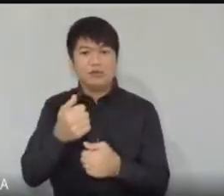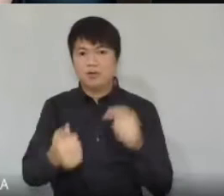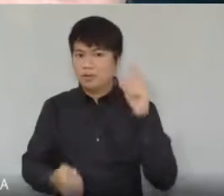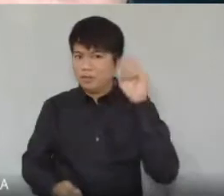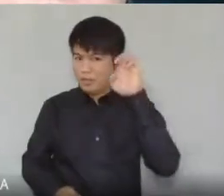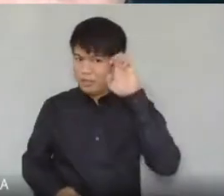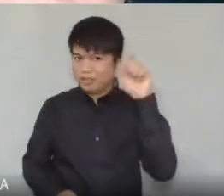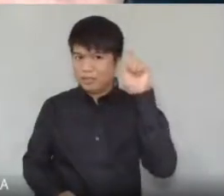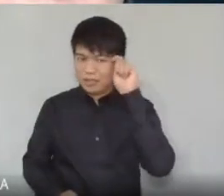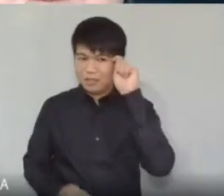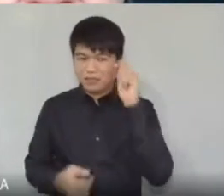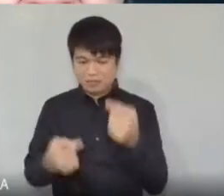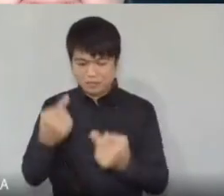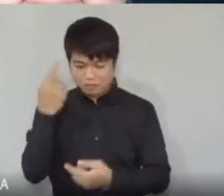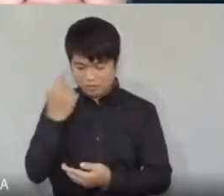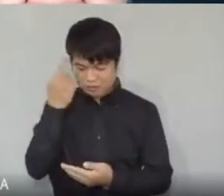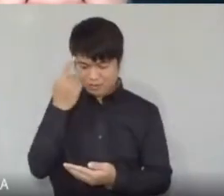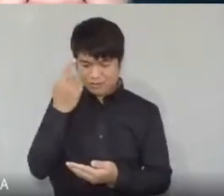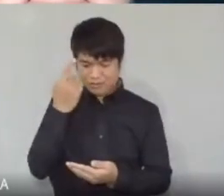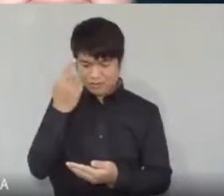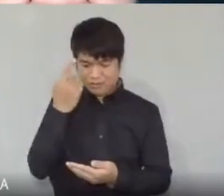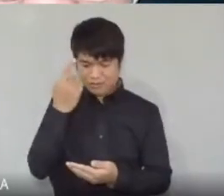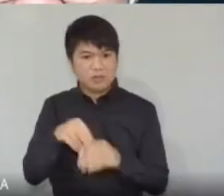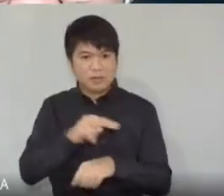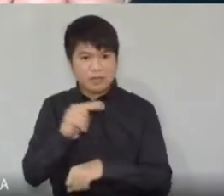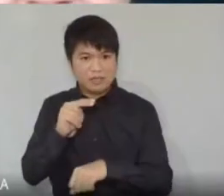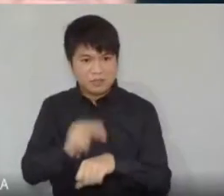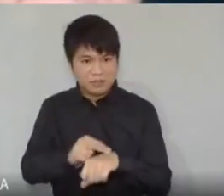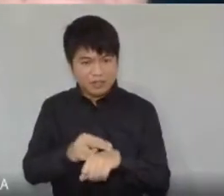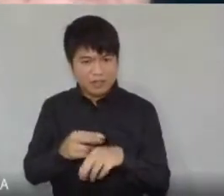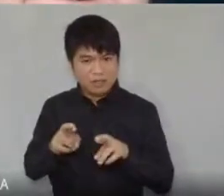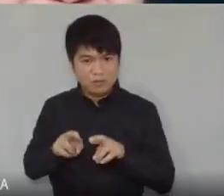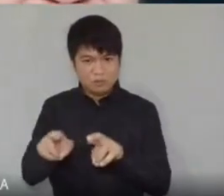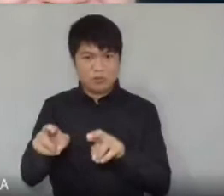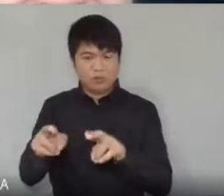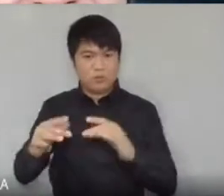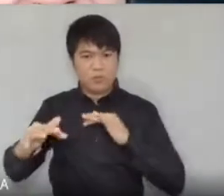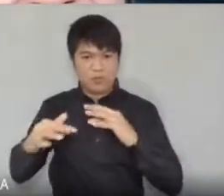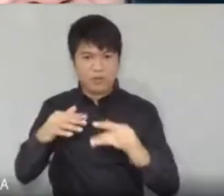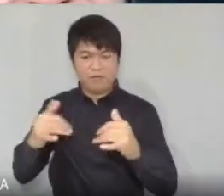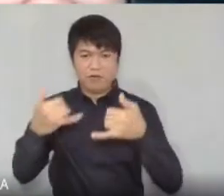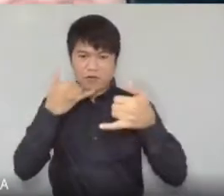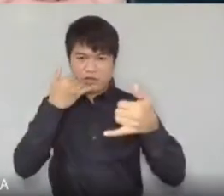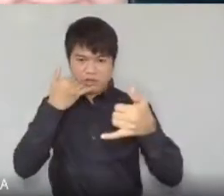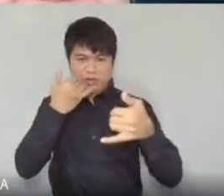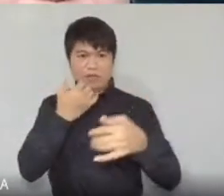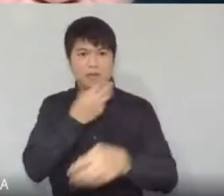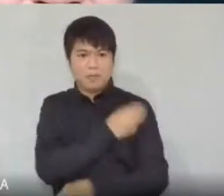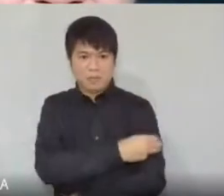That was a very fruitful 1.5 hours. Exciting. Again, Dr. Osano,